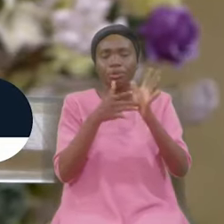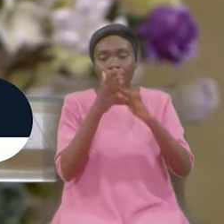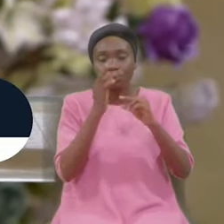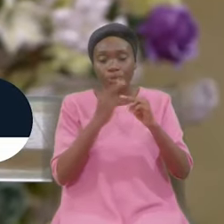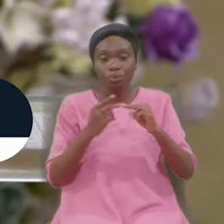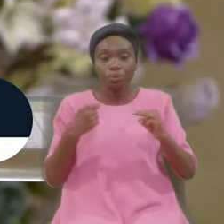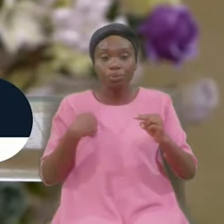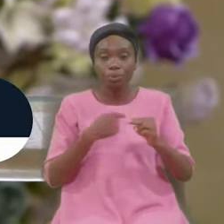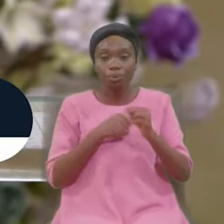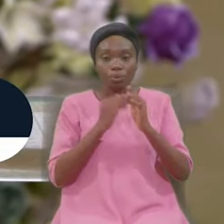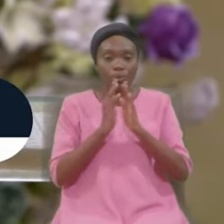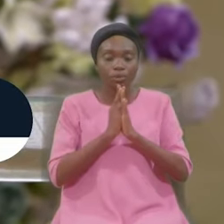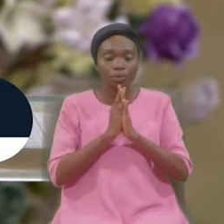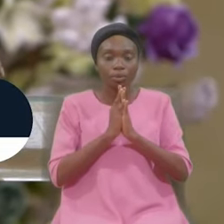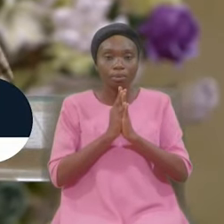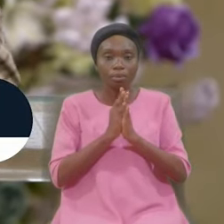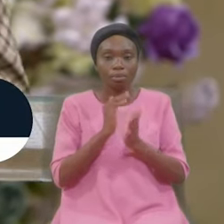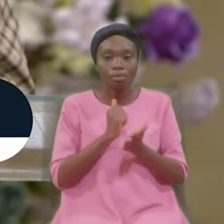we pray.